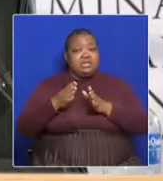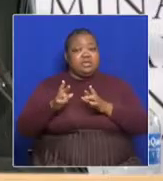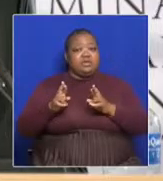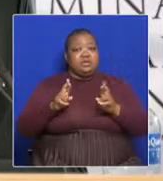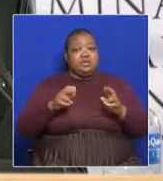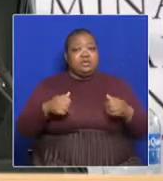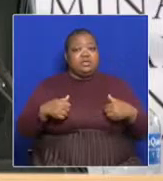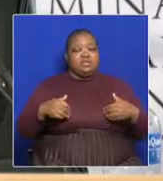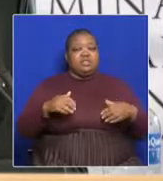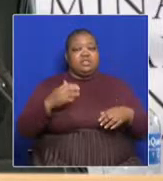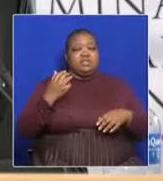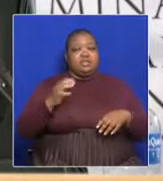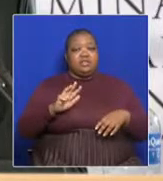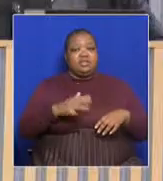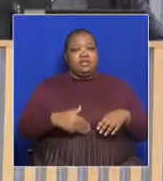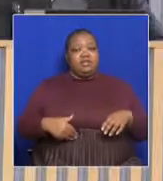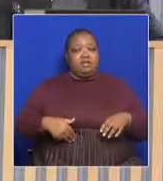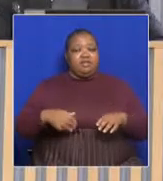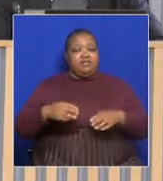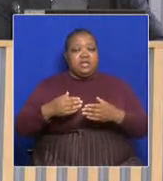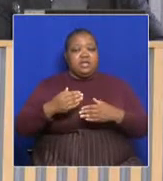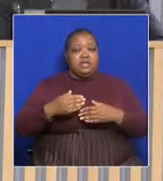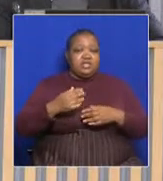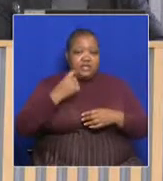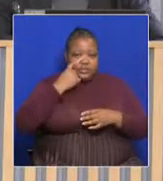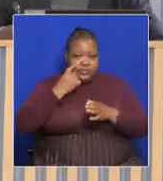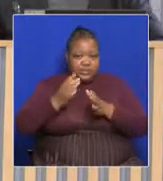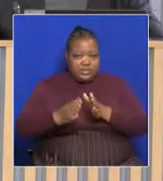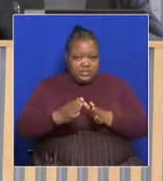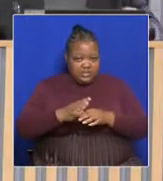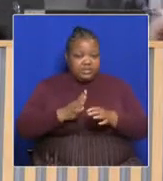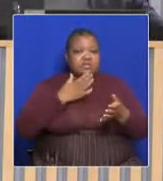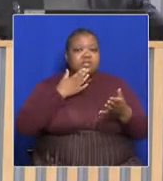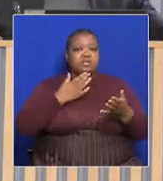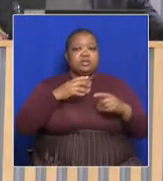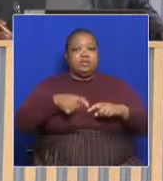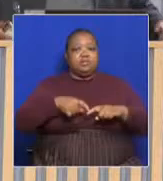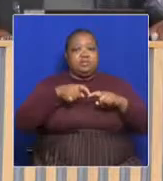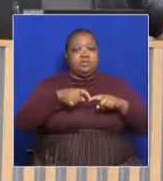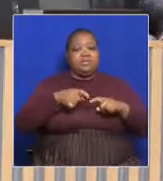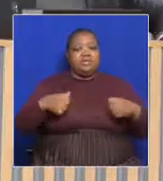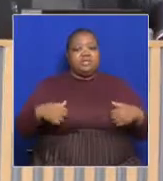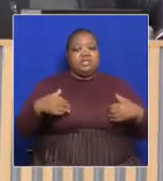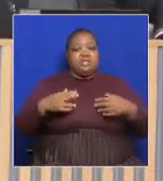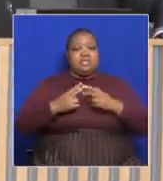tomorrow morning with the next witness. Thank you. Let's adjourn and resume at 9:30 tomorrow.